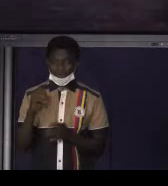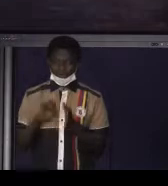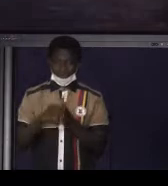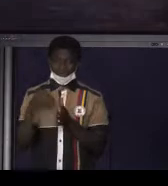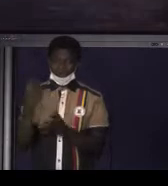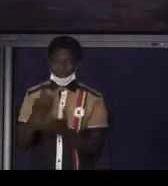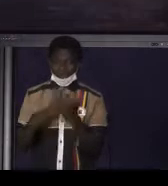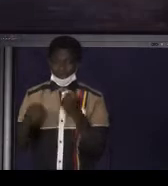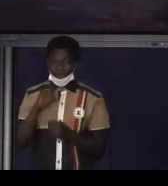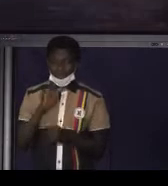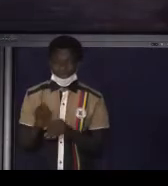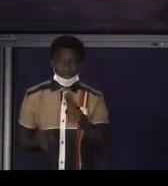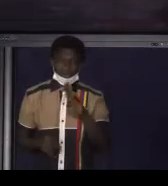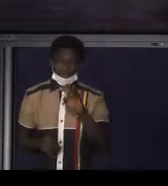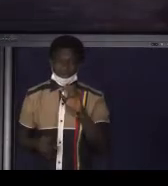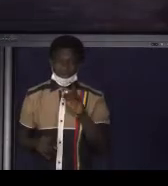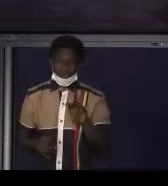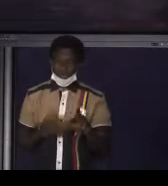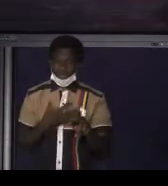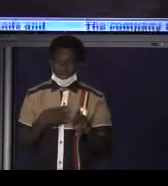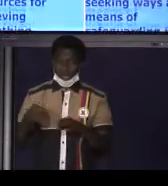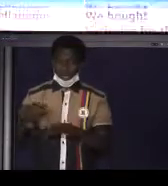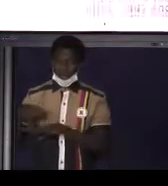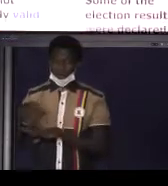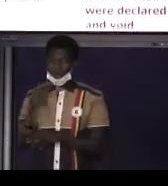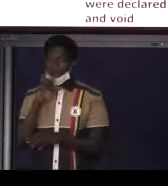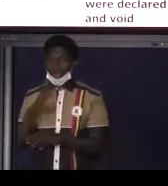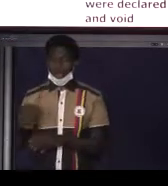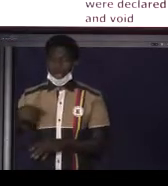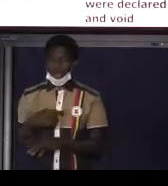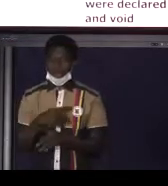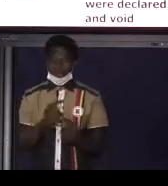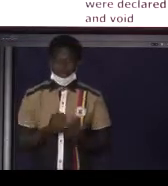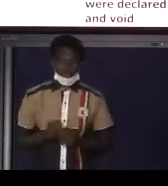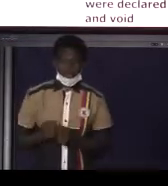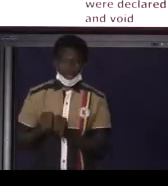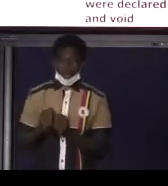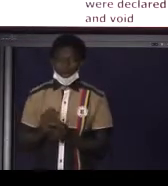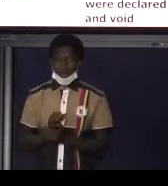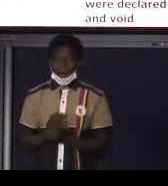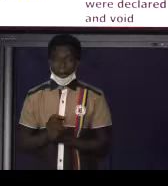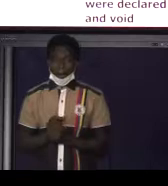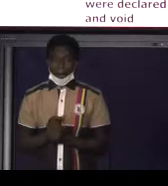of doubles is beck and call. Are we together?